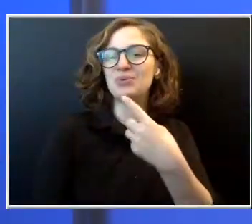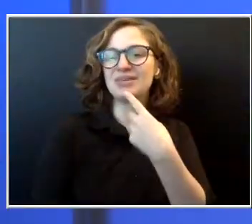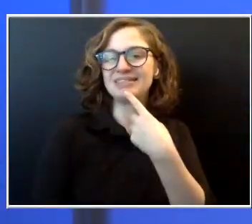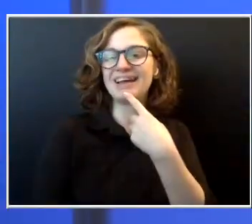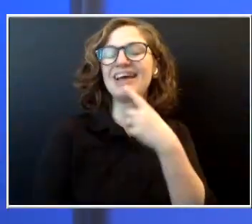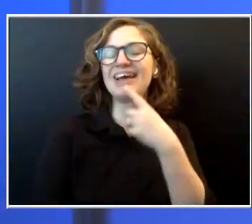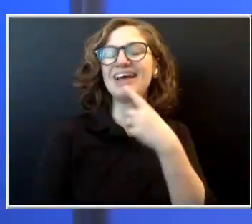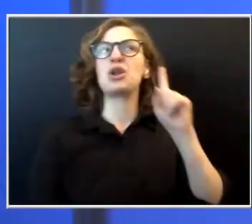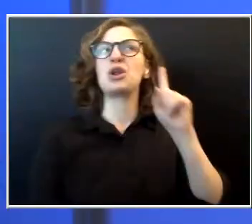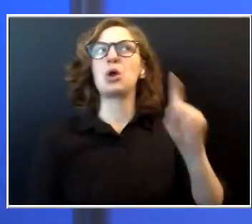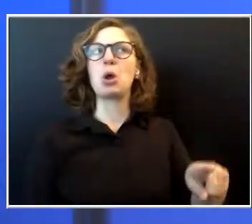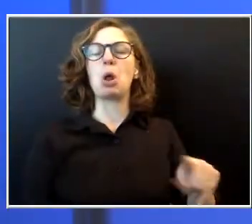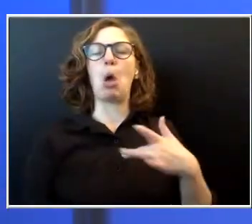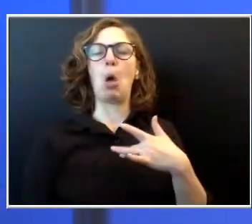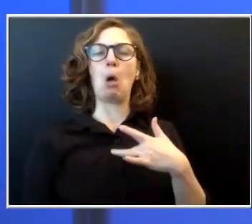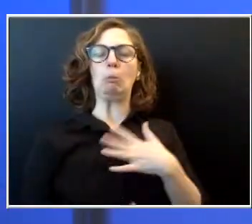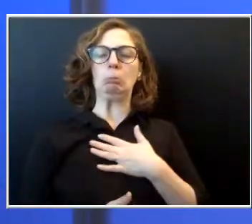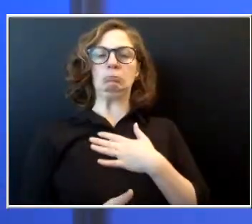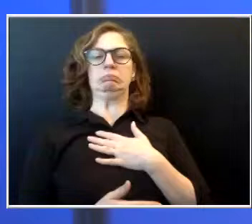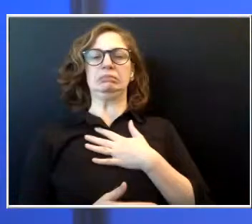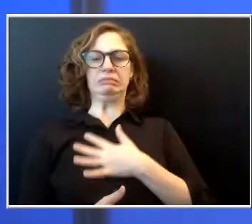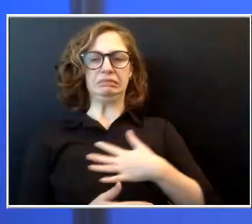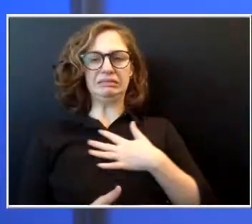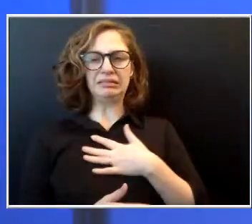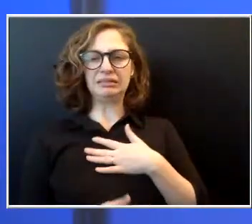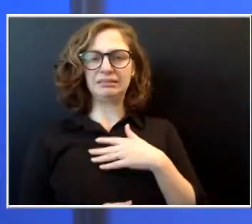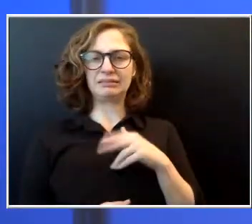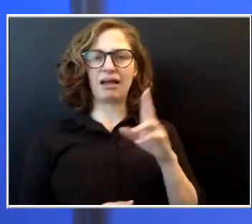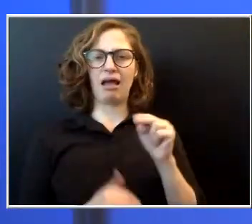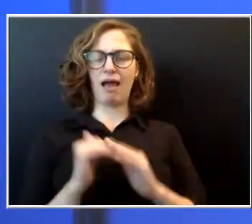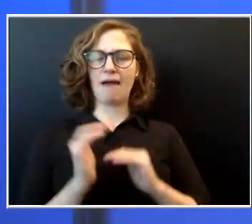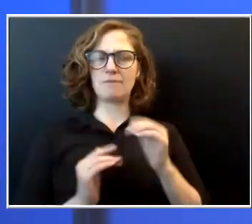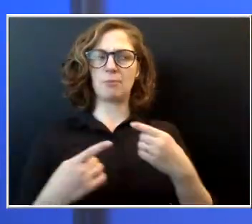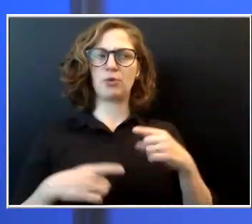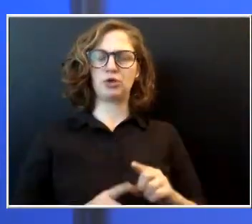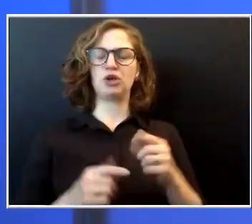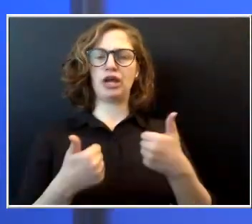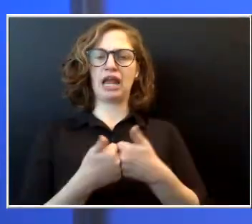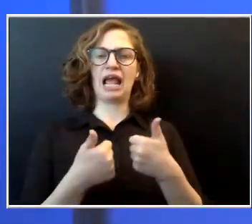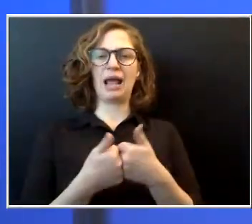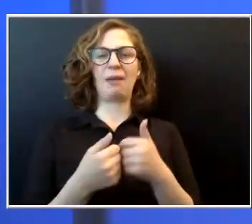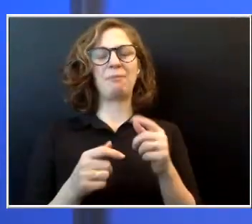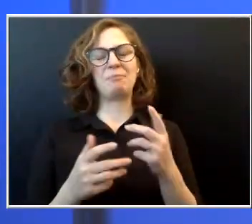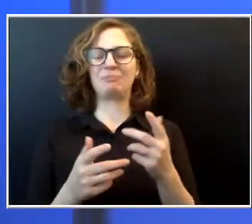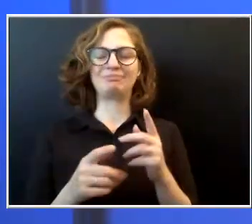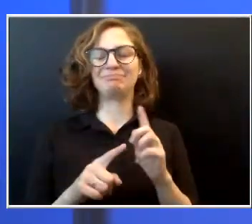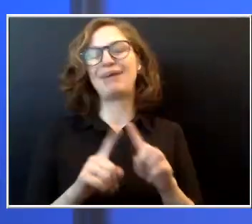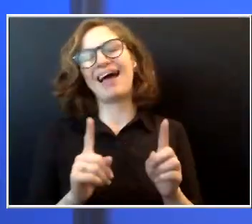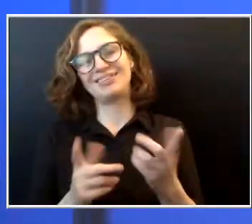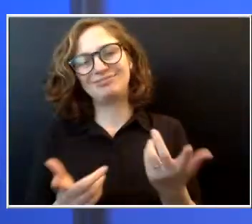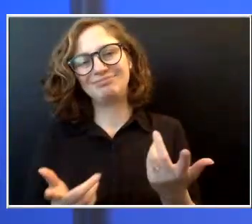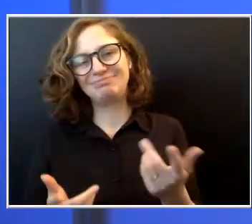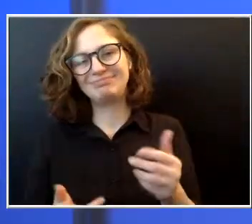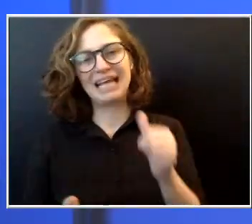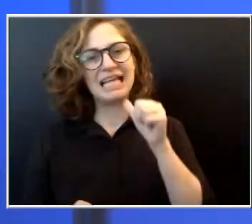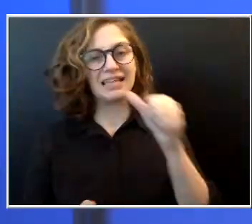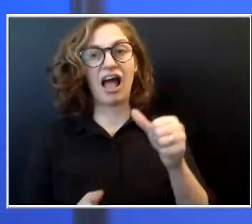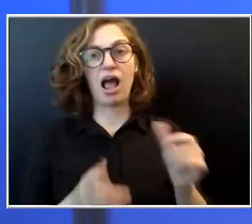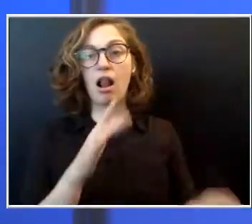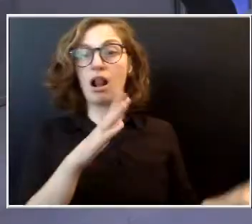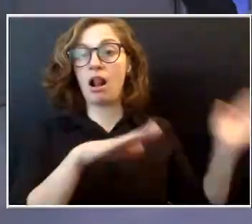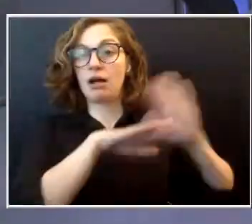on a Monday or something like that. But I don't know if it's a real uptick in new patients or patients coming to the